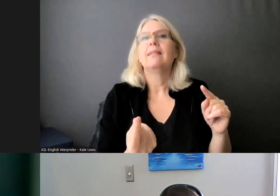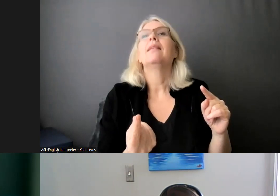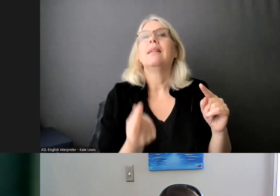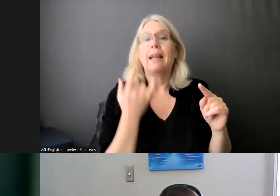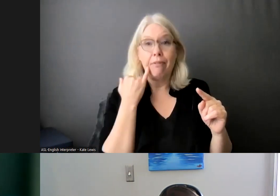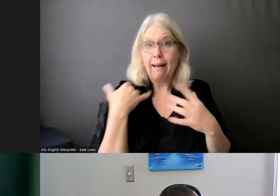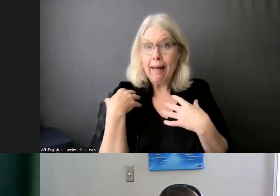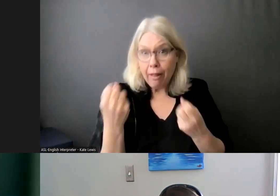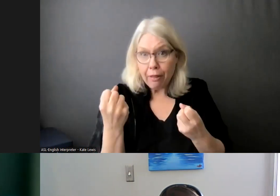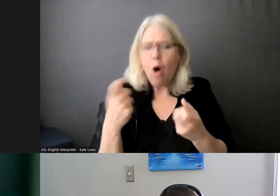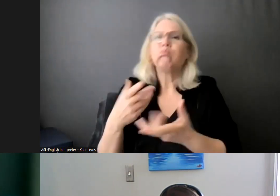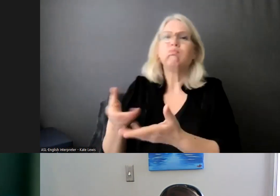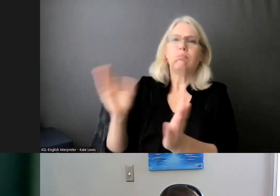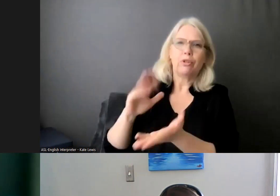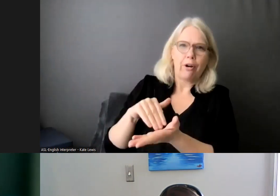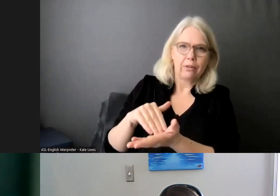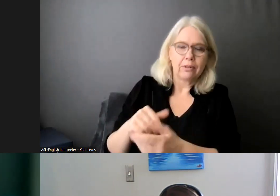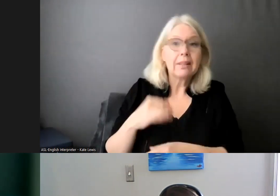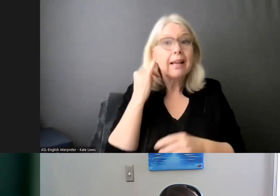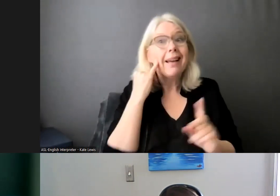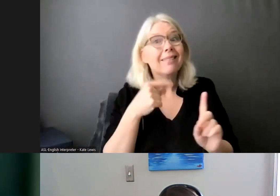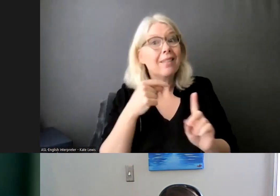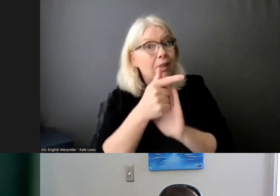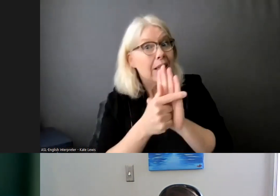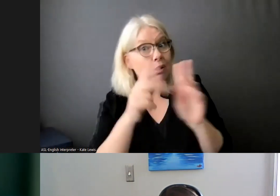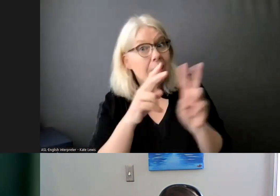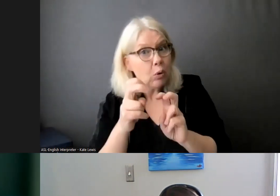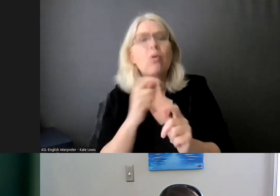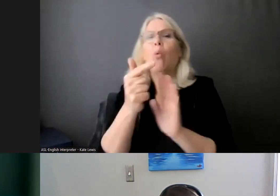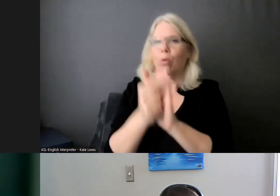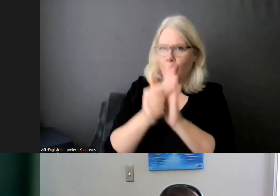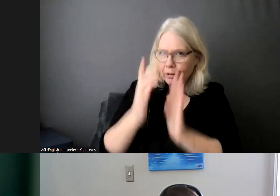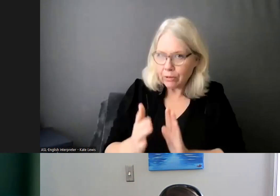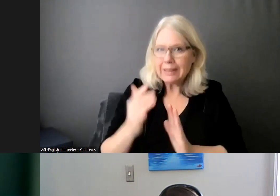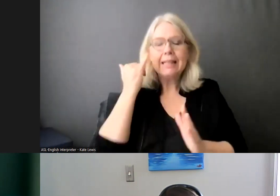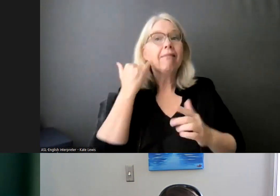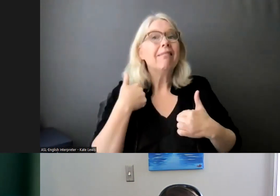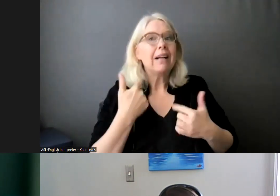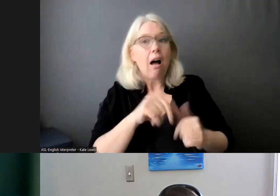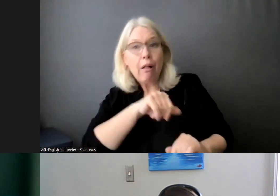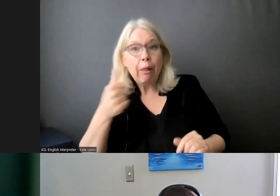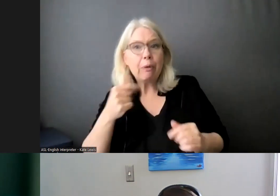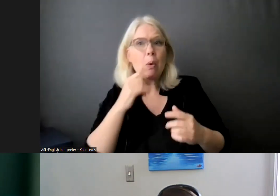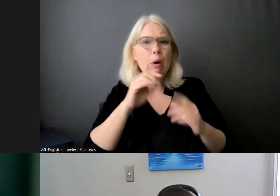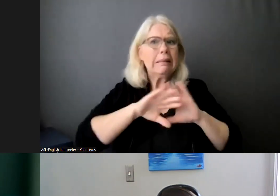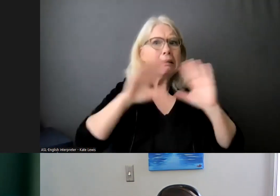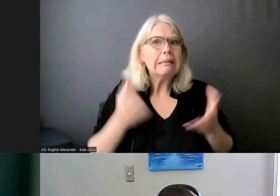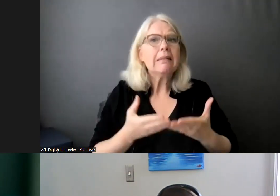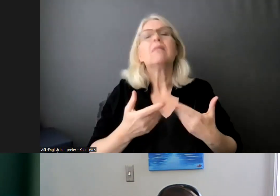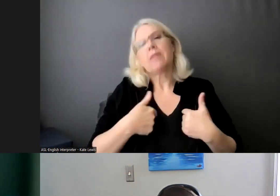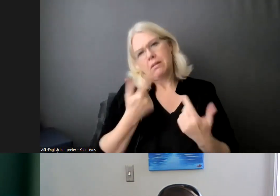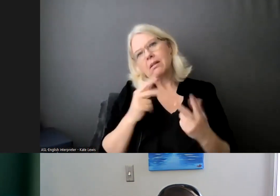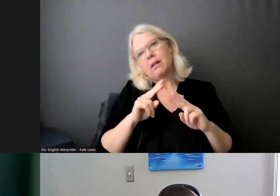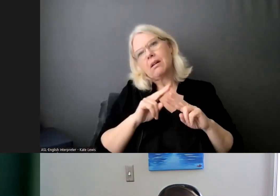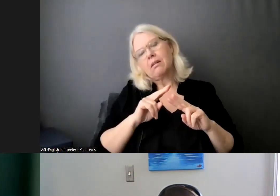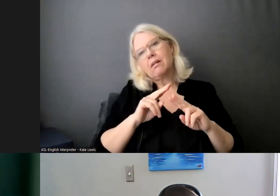our opinion and to consult on a difficult case. Excellent. Thank you. And final question, just before we